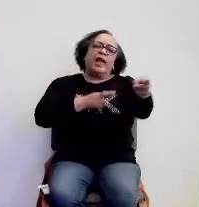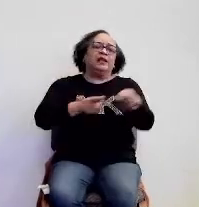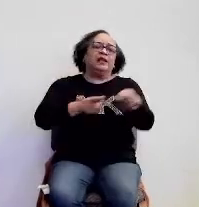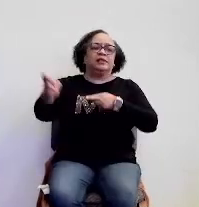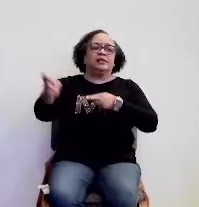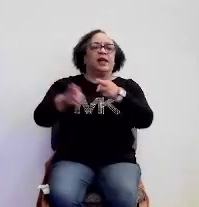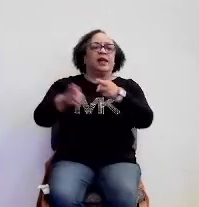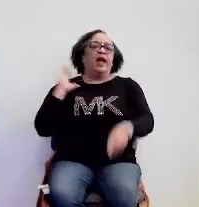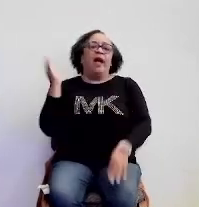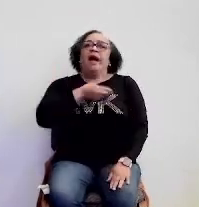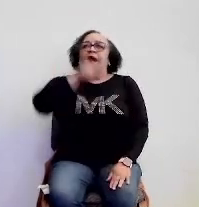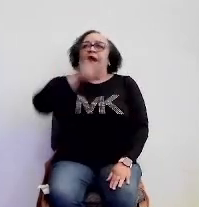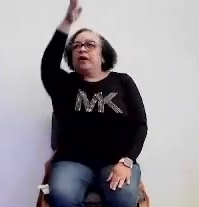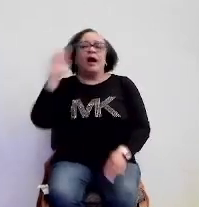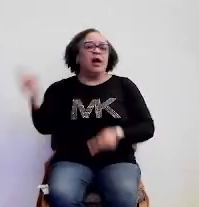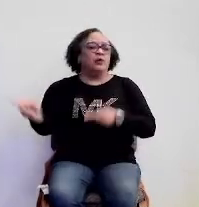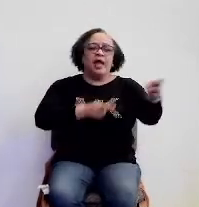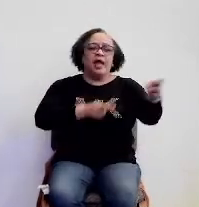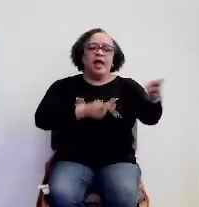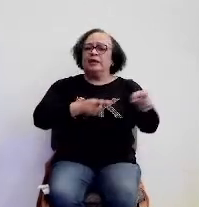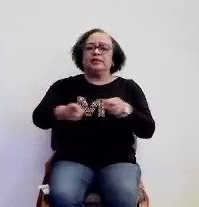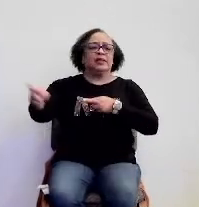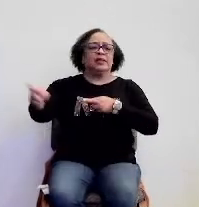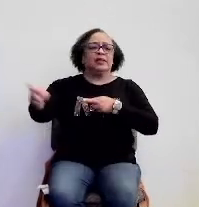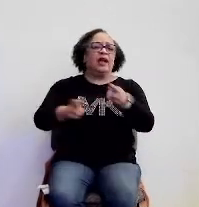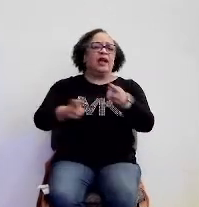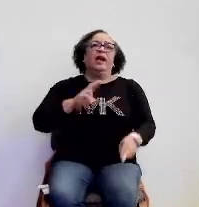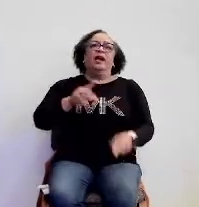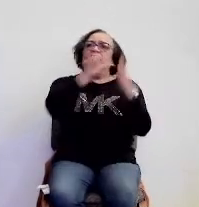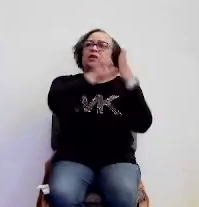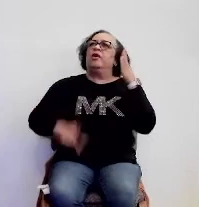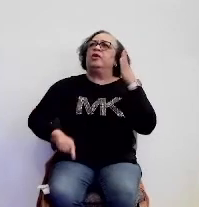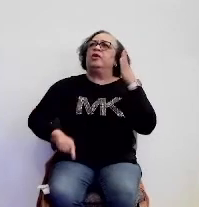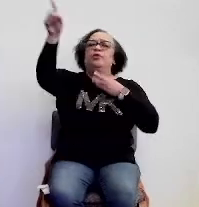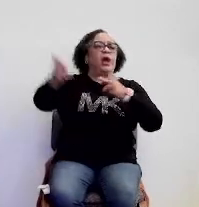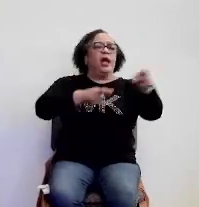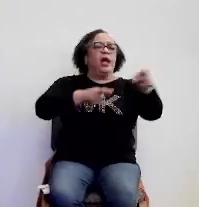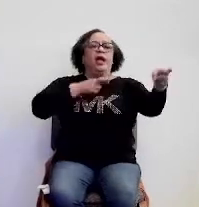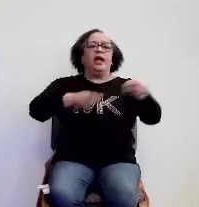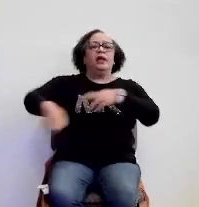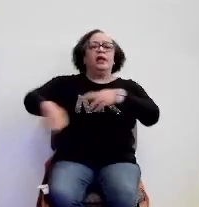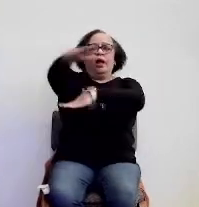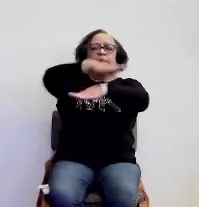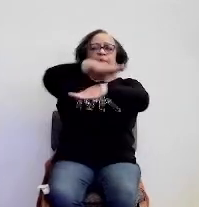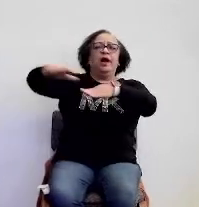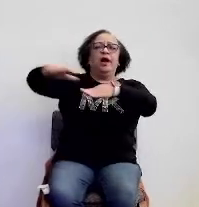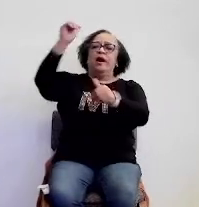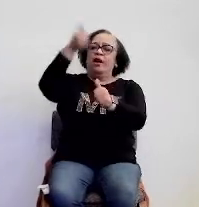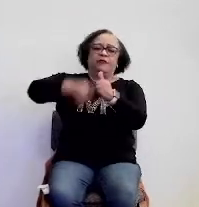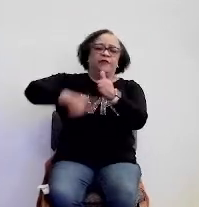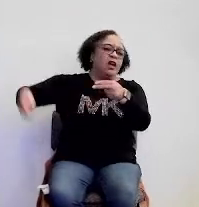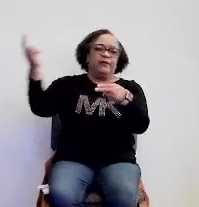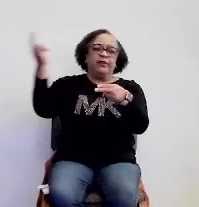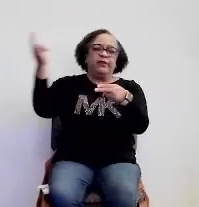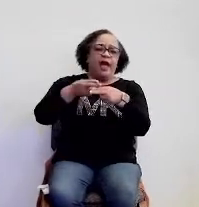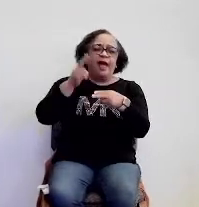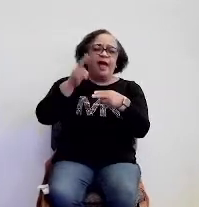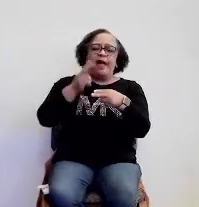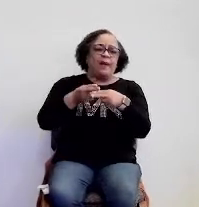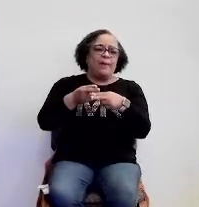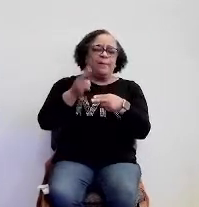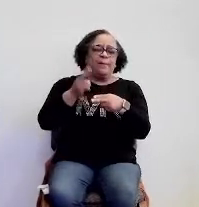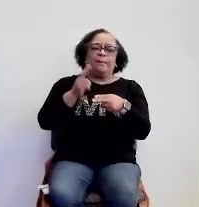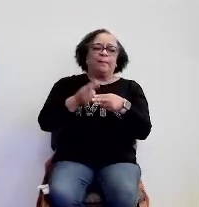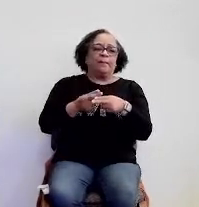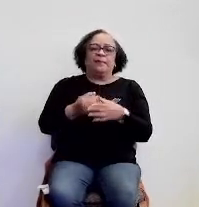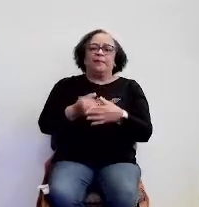My God reigns. My God reigns. Our God reigns. Our God reigns. Lord, you reign above